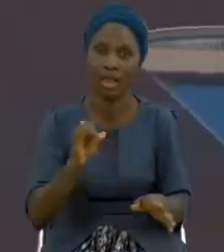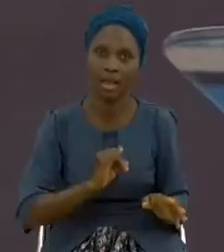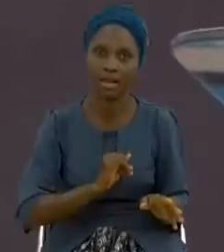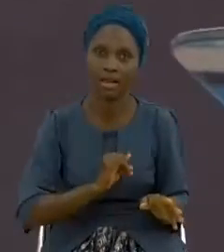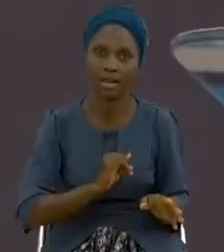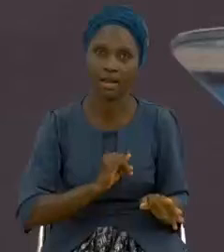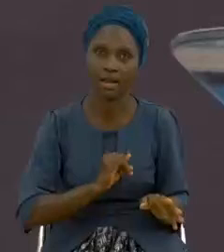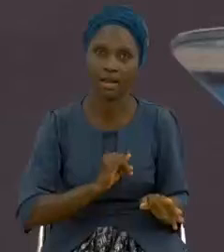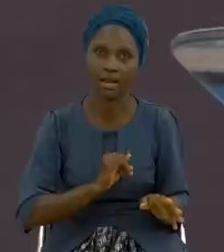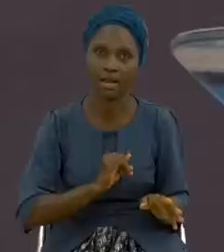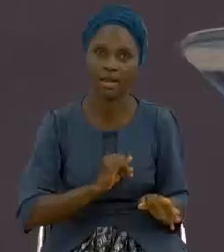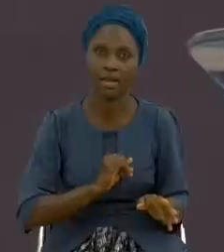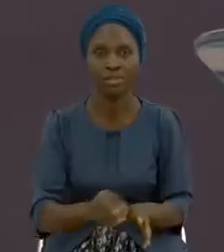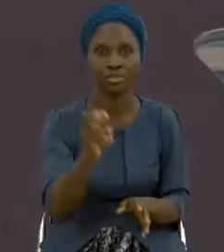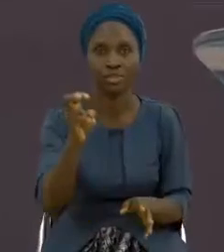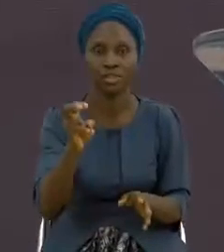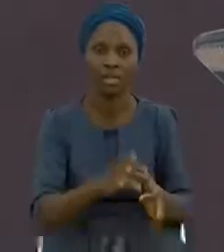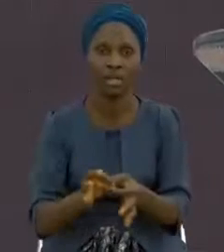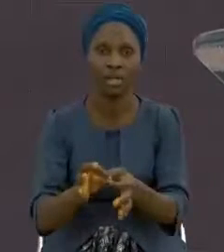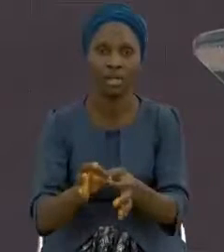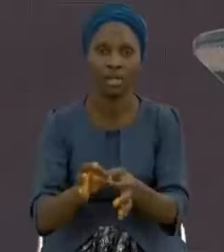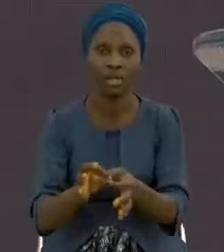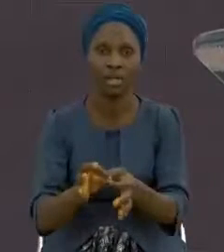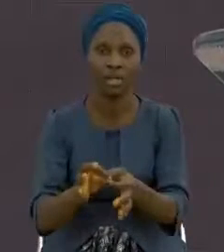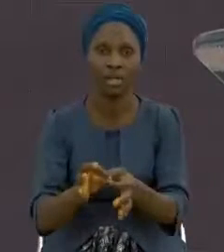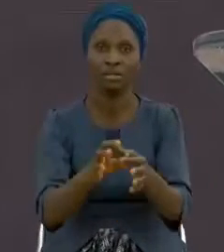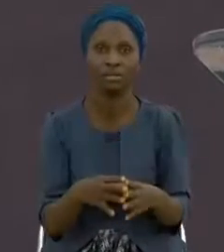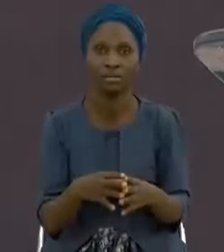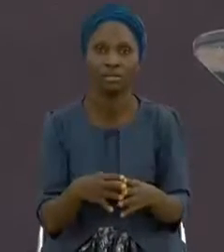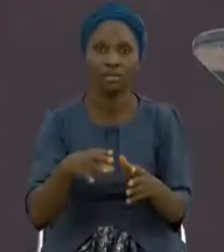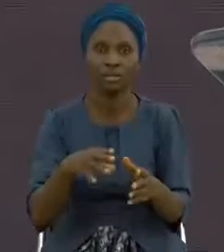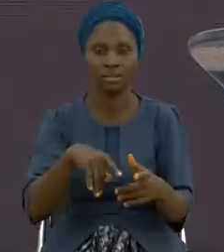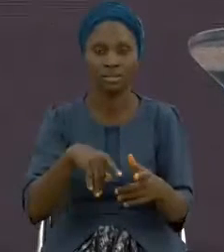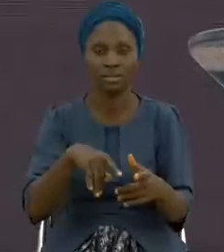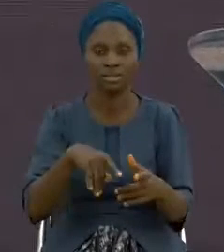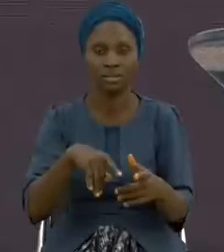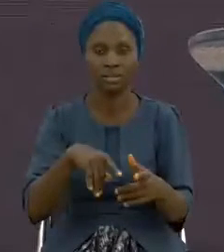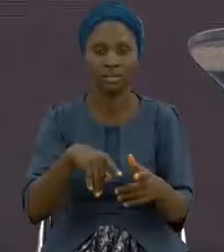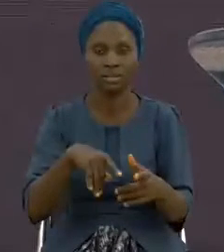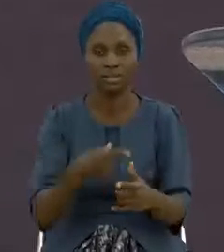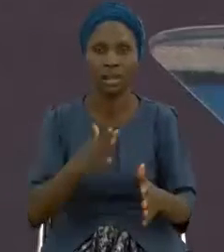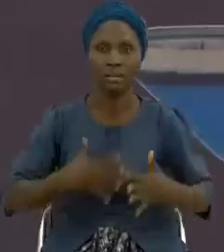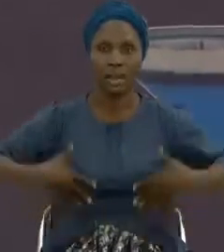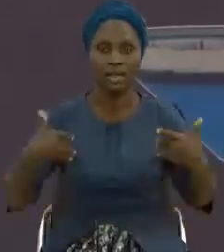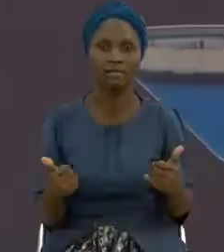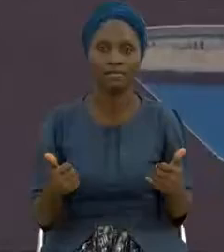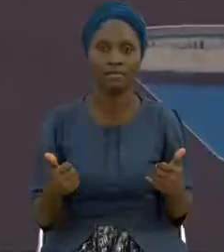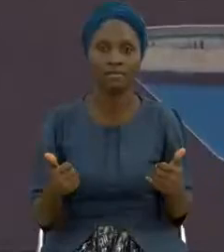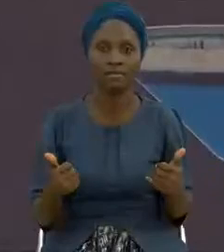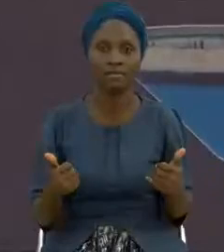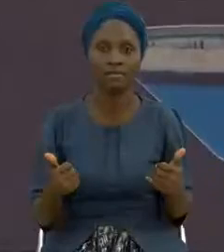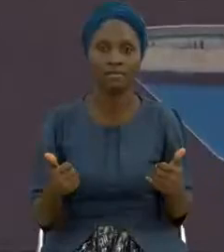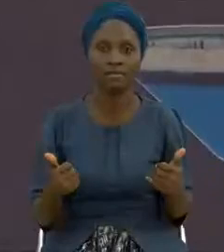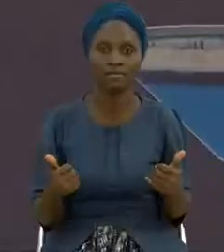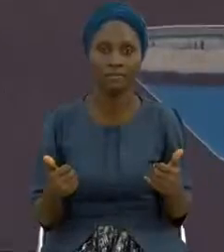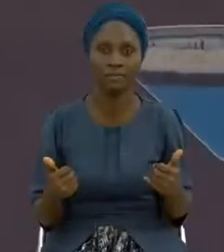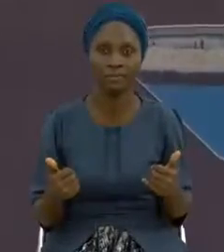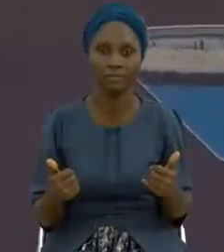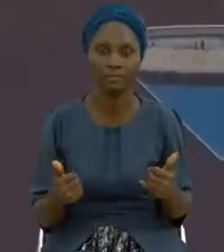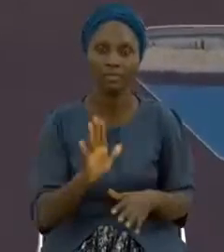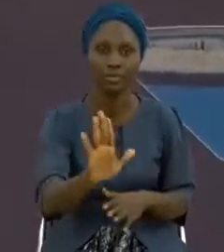then my life shall not be in vain. Your life will not be in